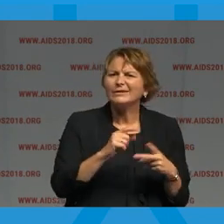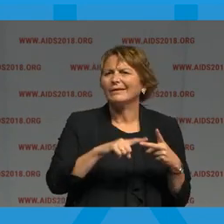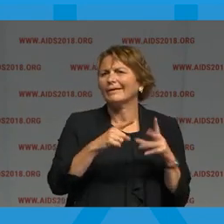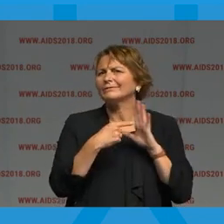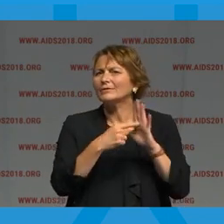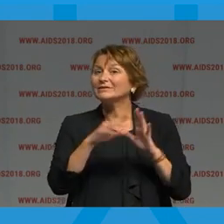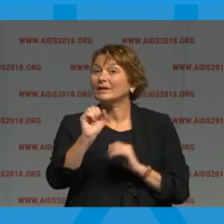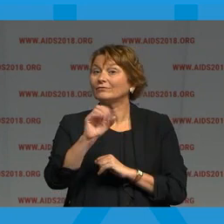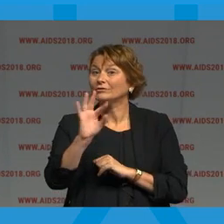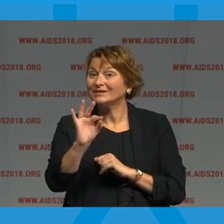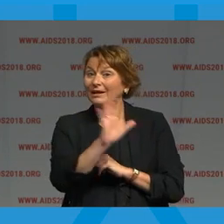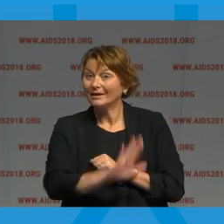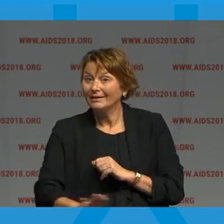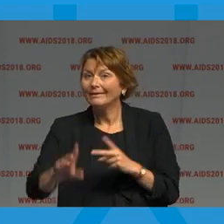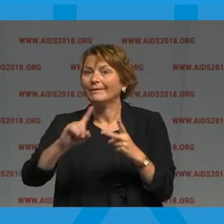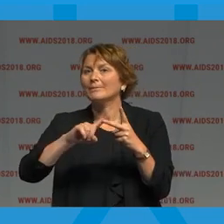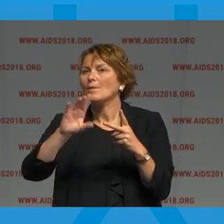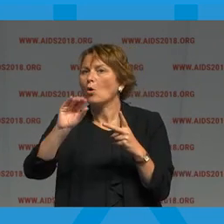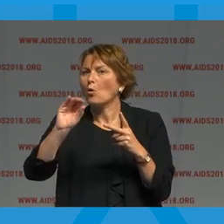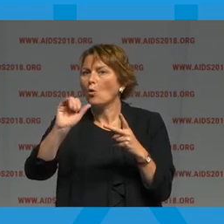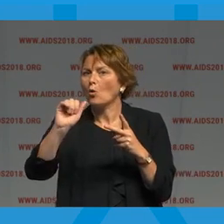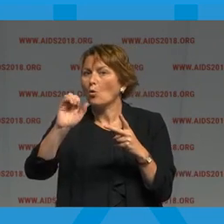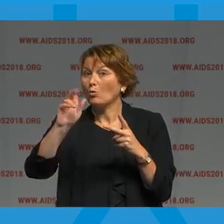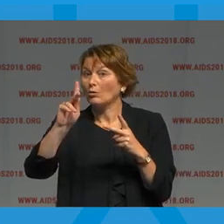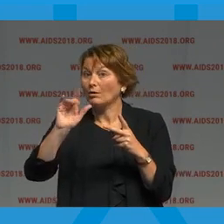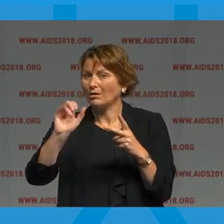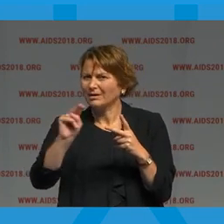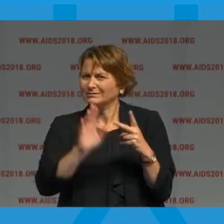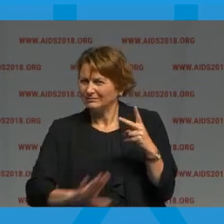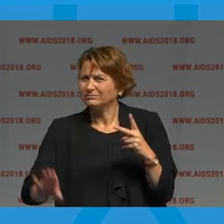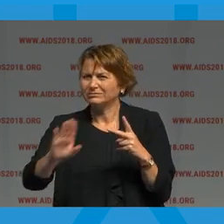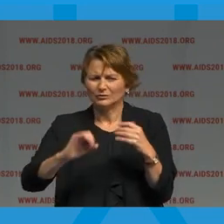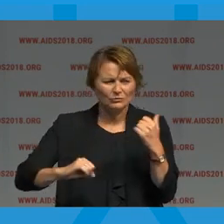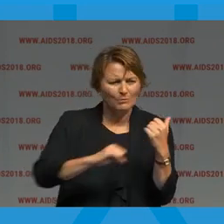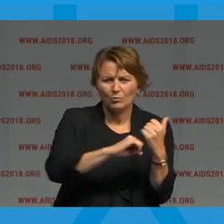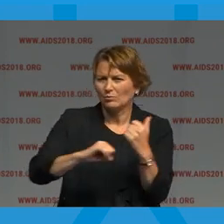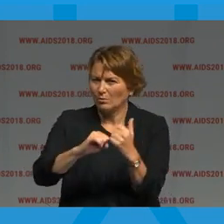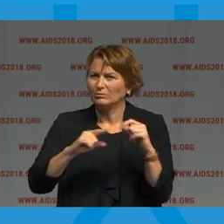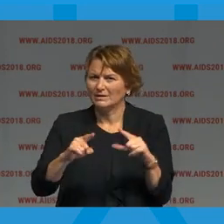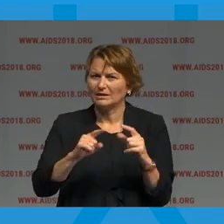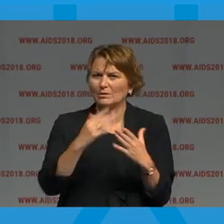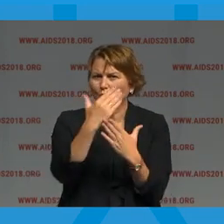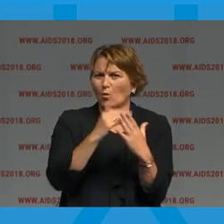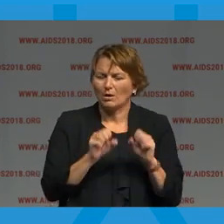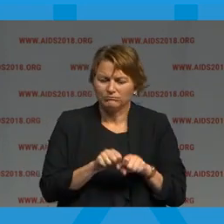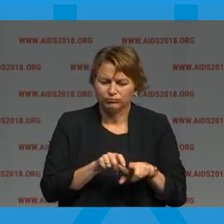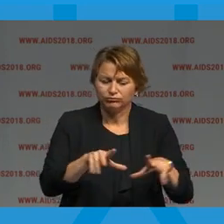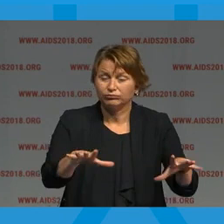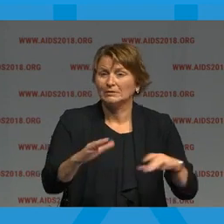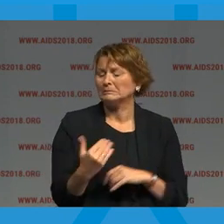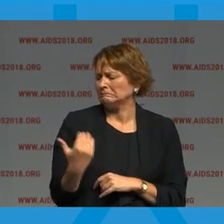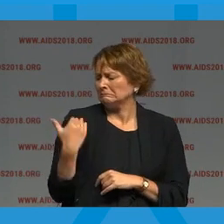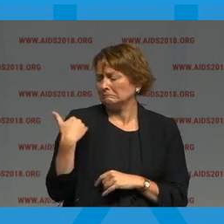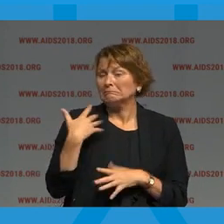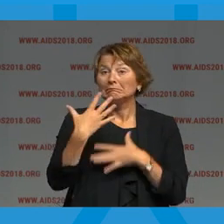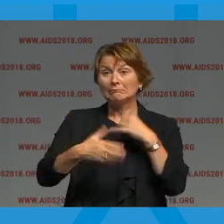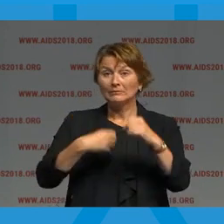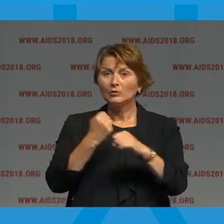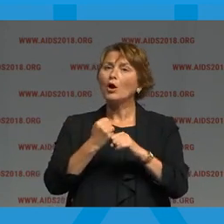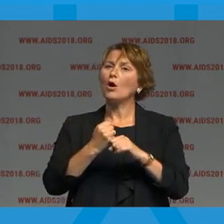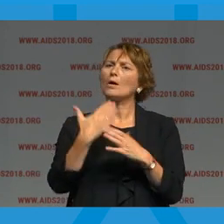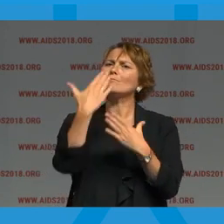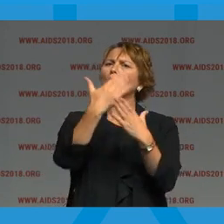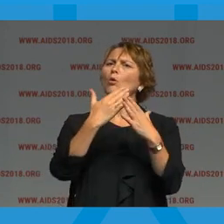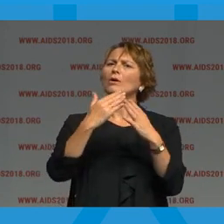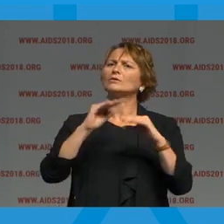centers, and Oakland's CAPEP, to help guide and support our efforts. In the recent years, we have expanded our programs